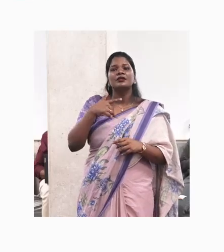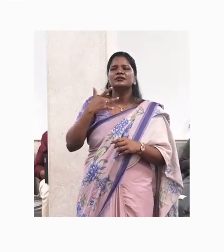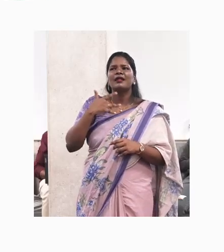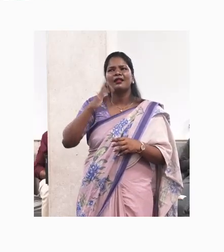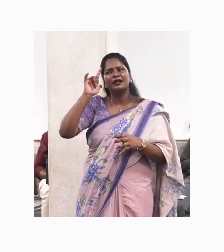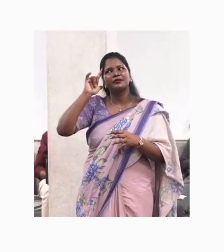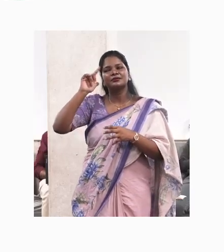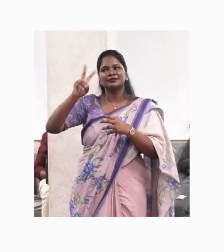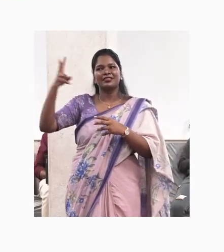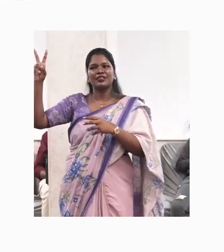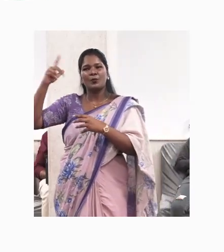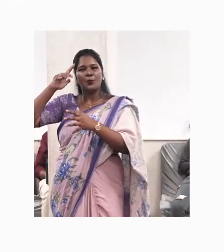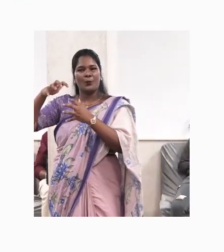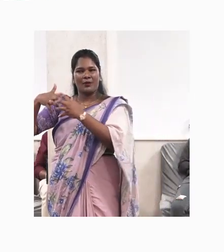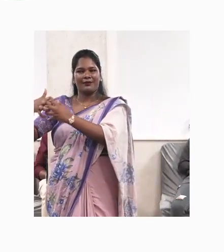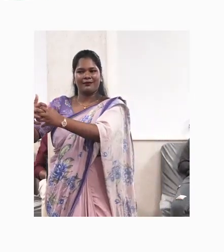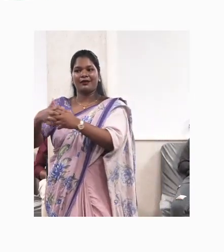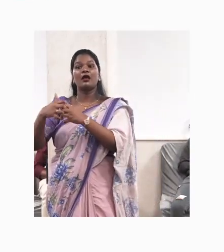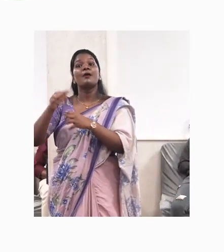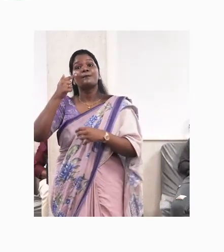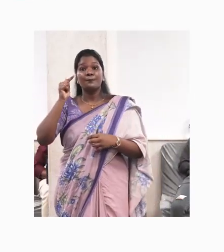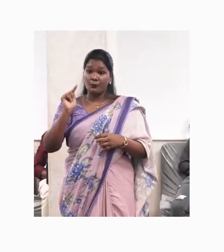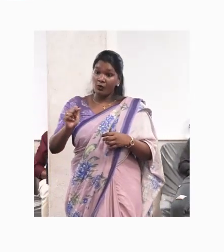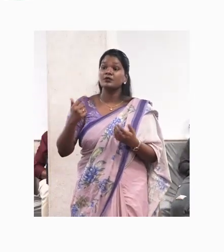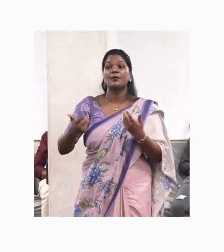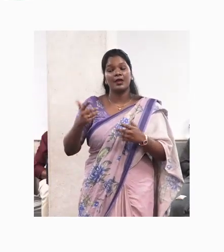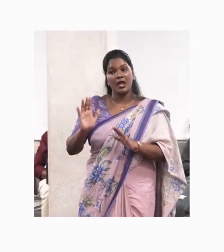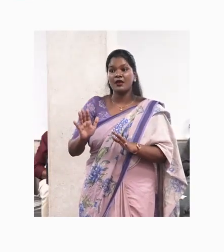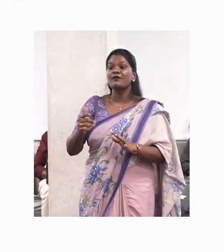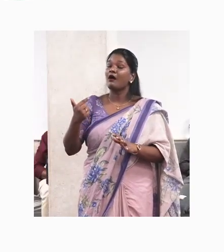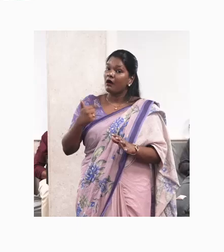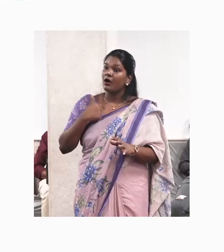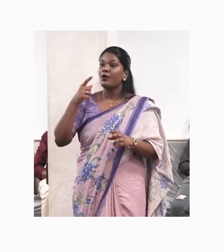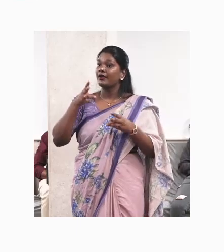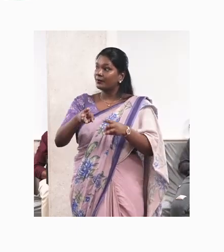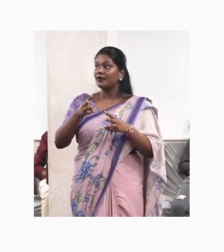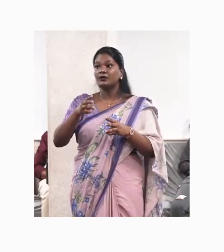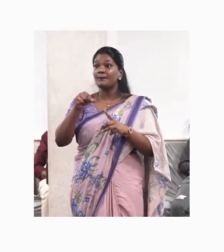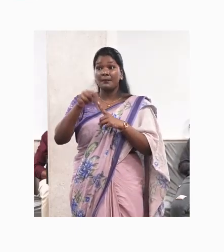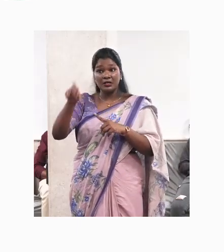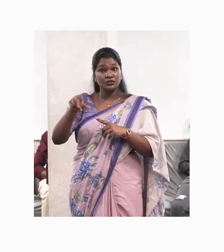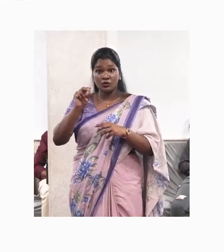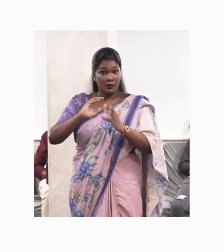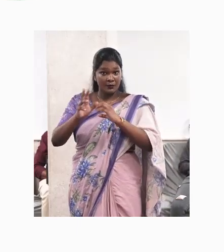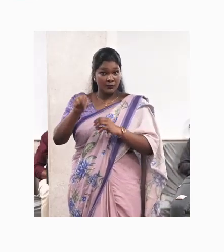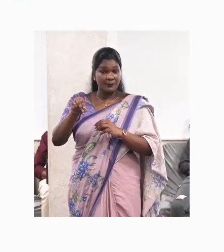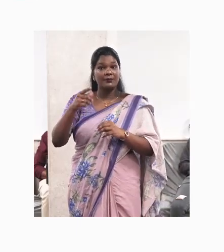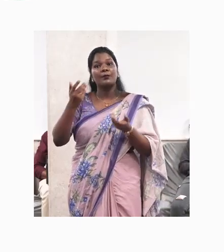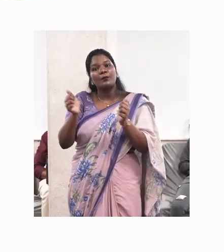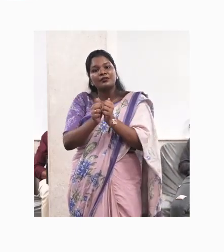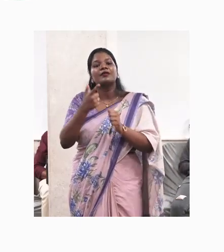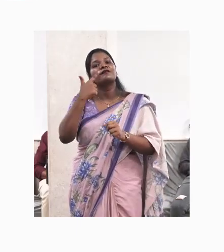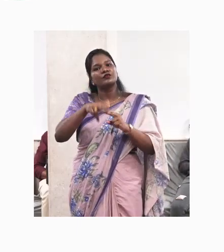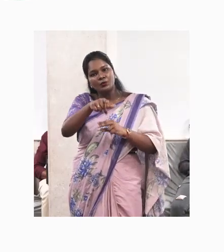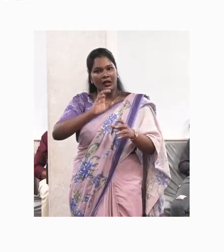try to negotiate because it's coming from some point there. So that way, even the person is not communicating with you, but you